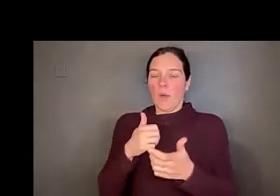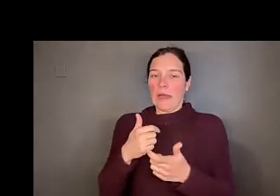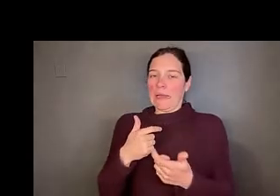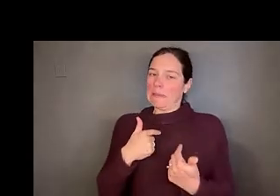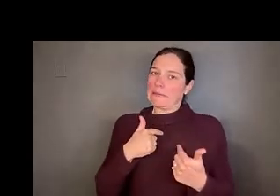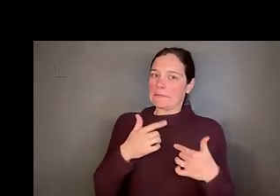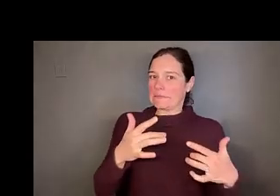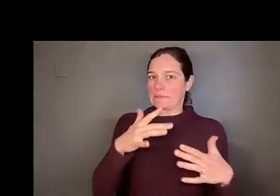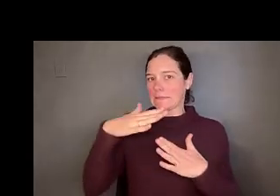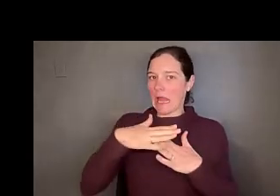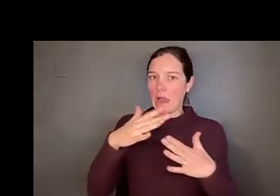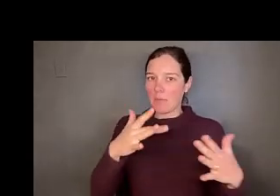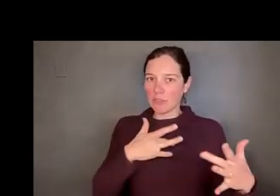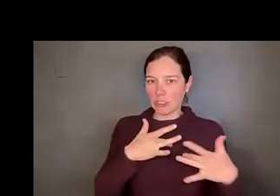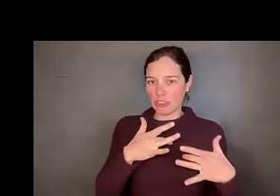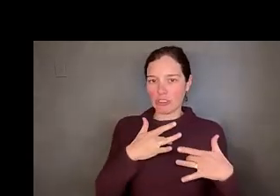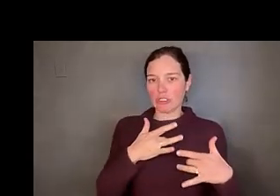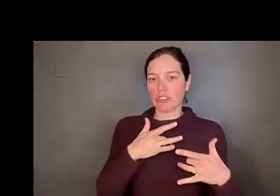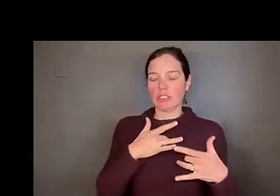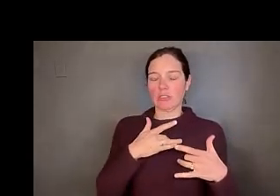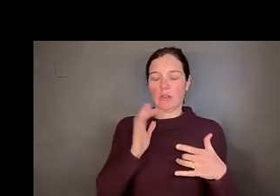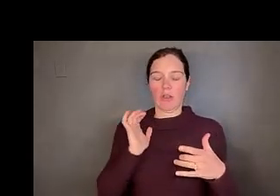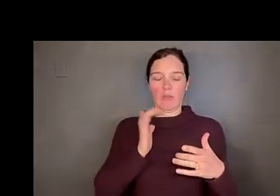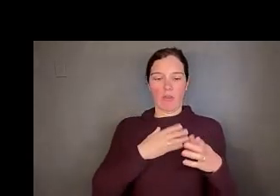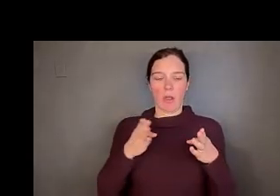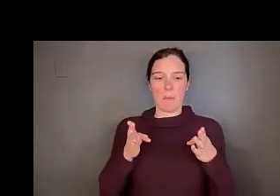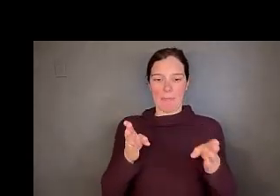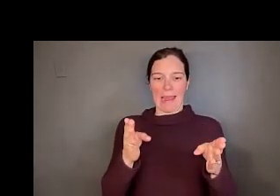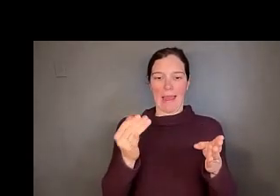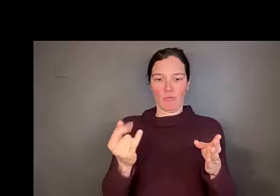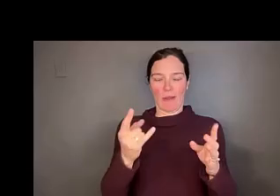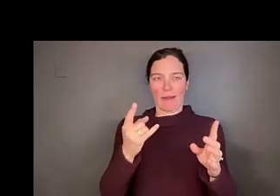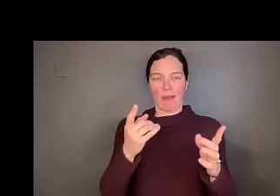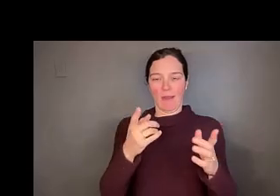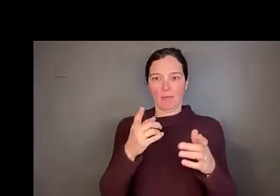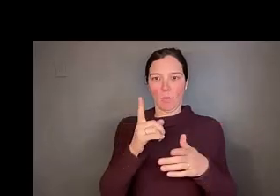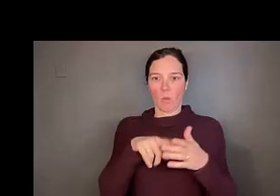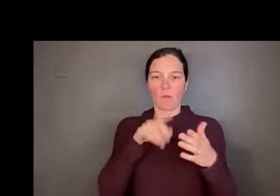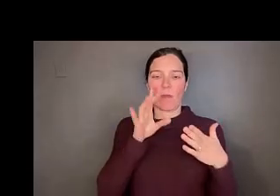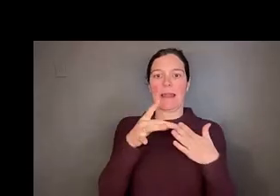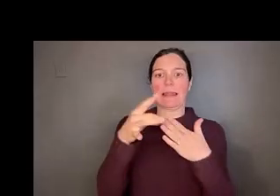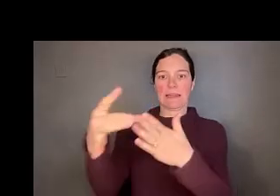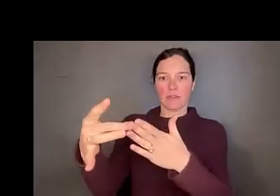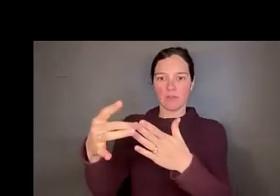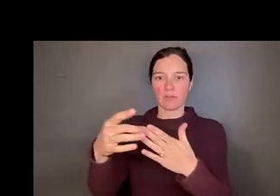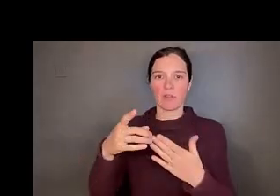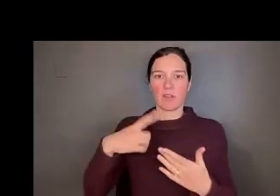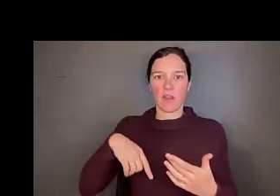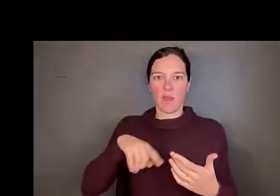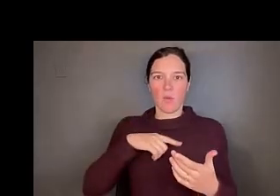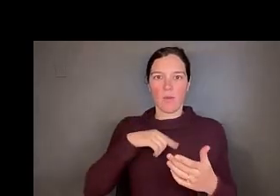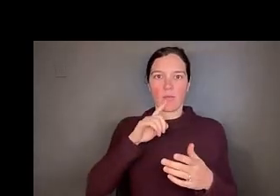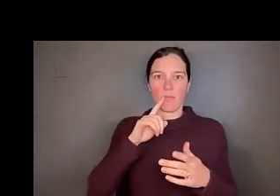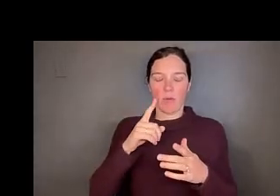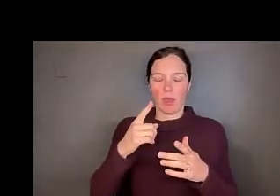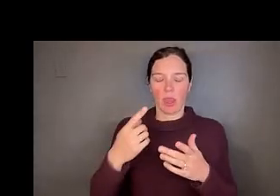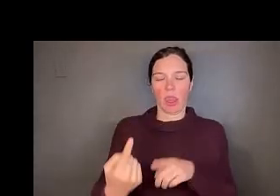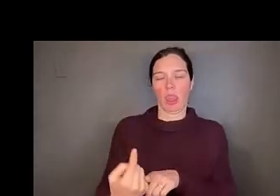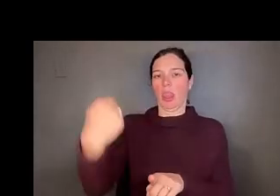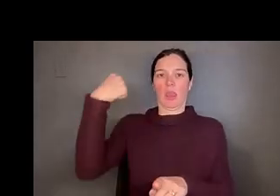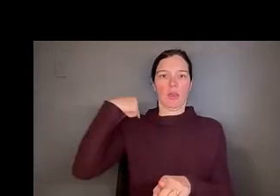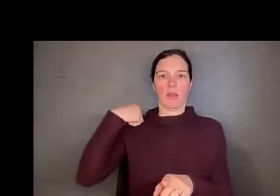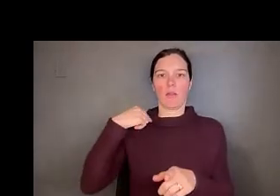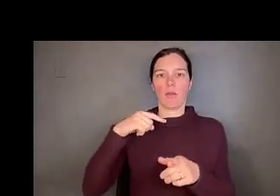is the trajectory that we're on, and we're going to fall backwards in terms of our ability